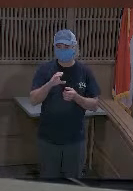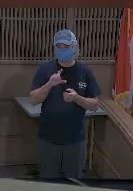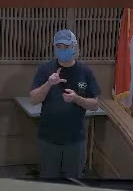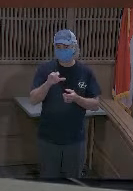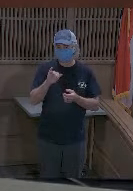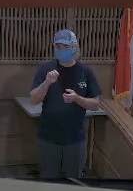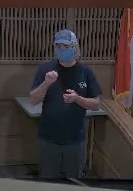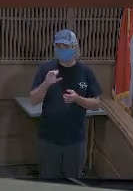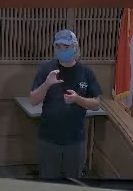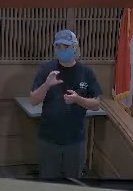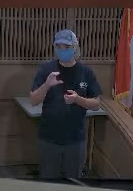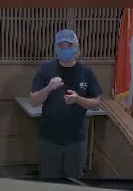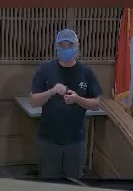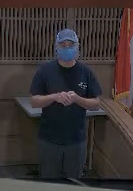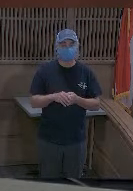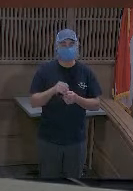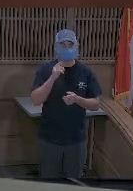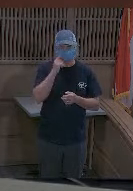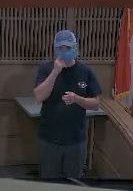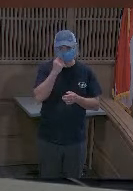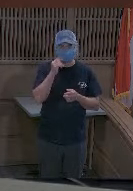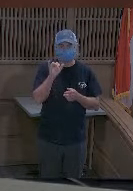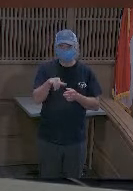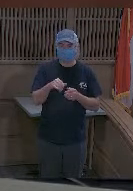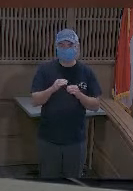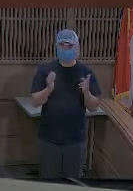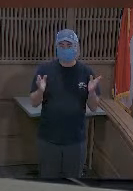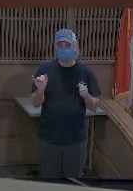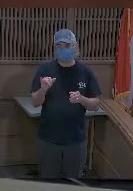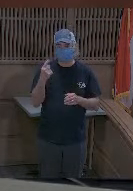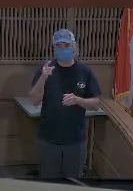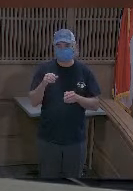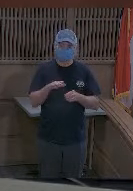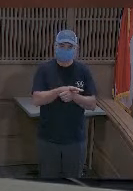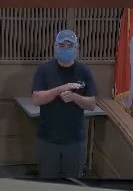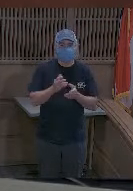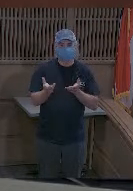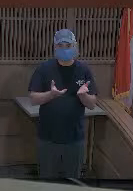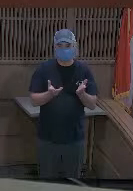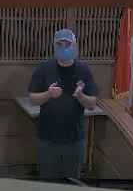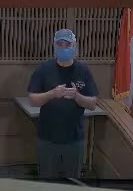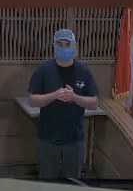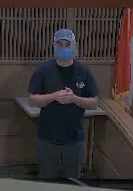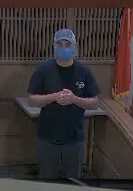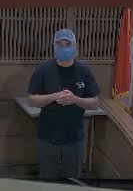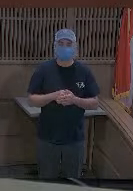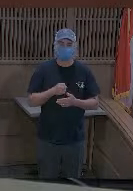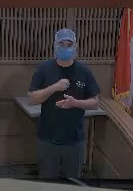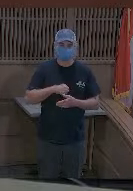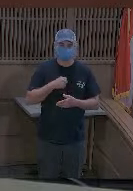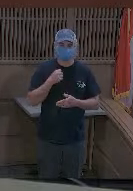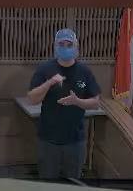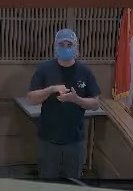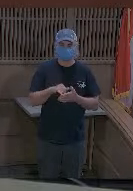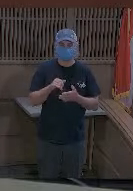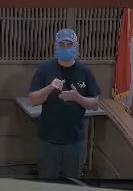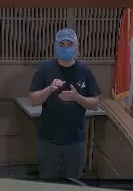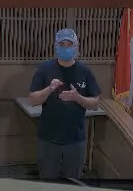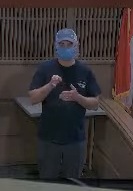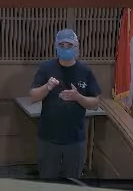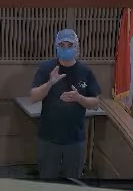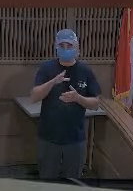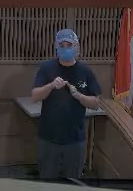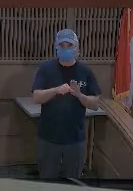of services may have caused a delay in some of our ability to treat some of those patients, but we certainly hope you understand the reasons